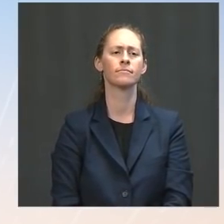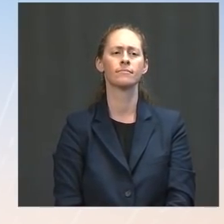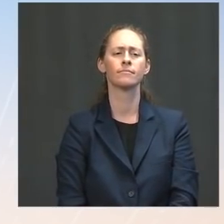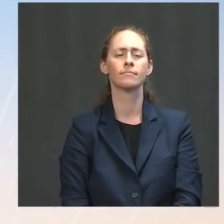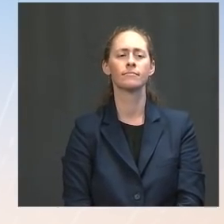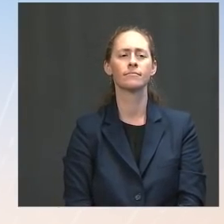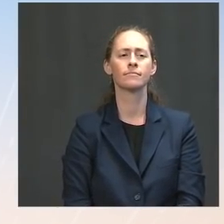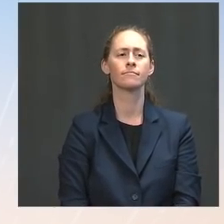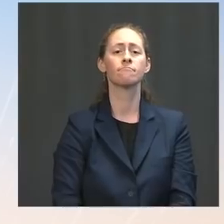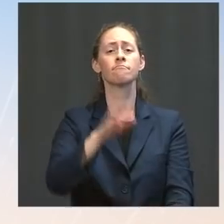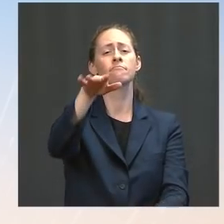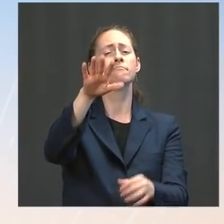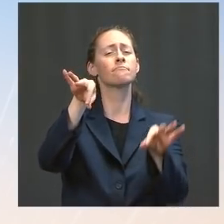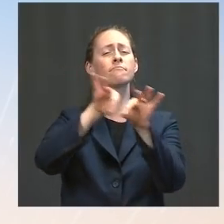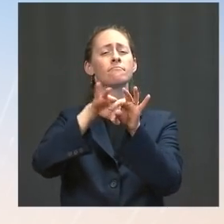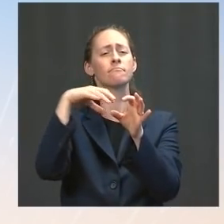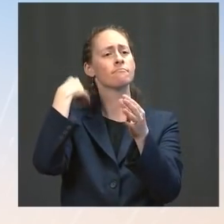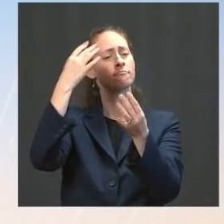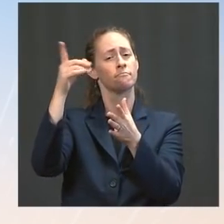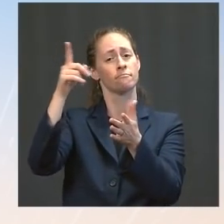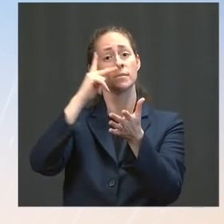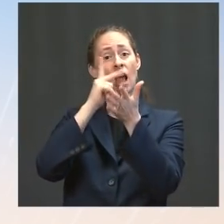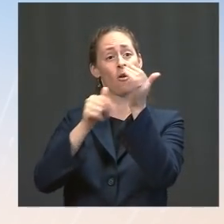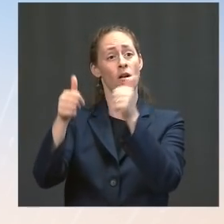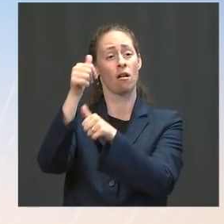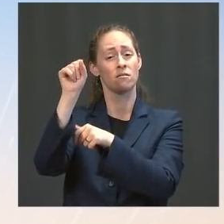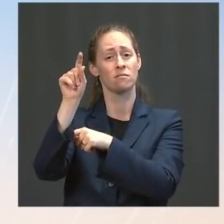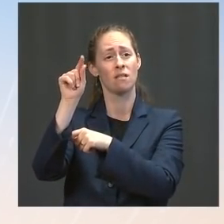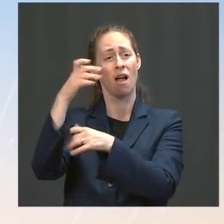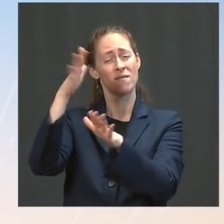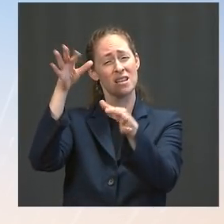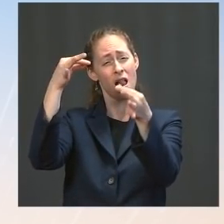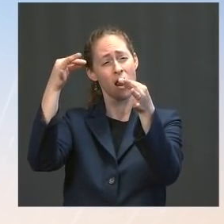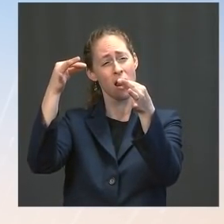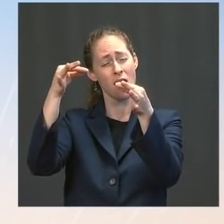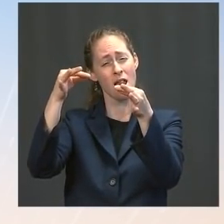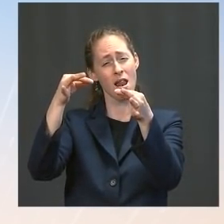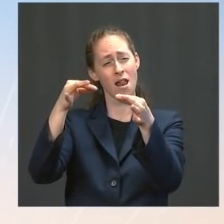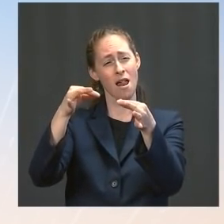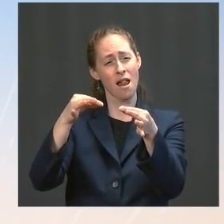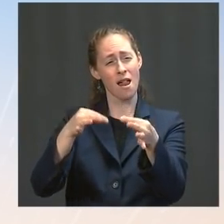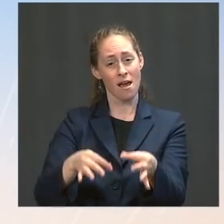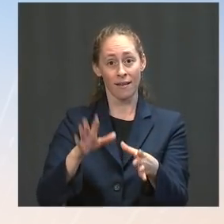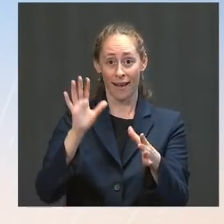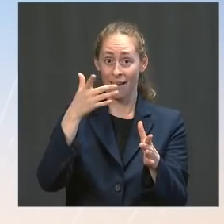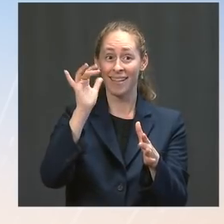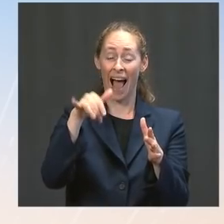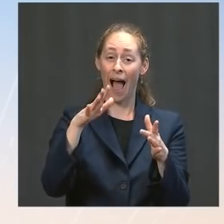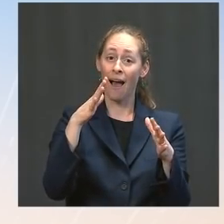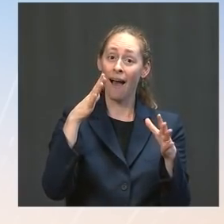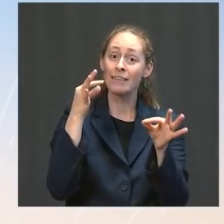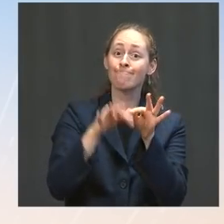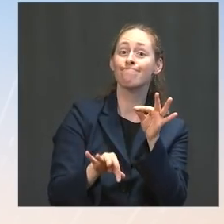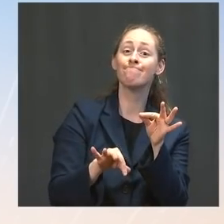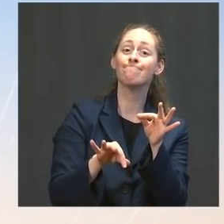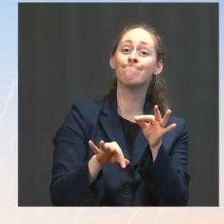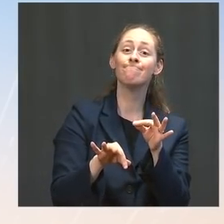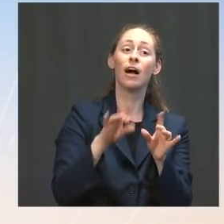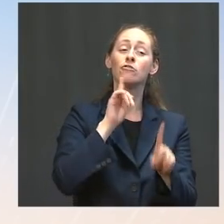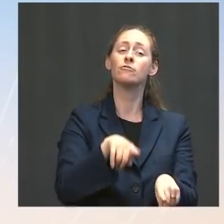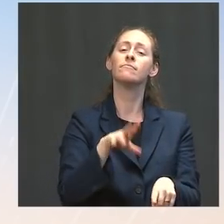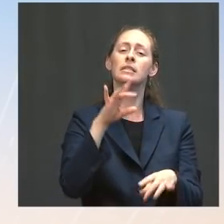even prior to the last month or two, we took steps to expedite processing in the SIV pipeline. And I